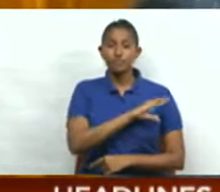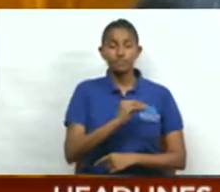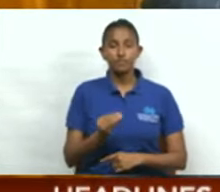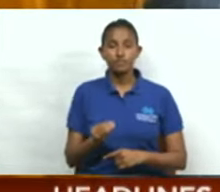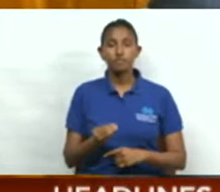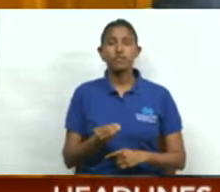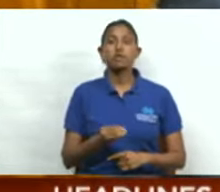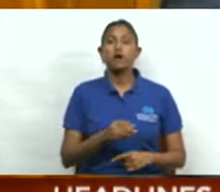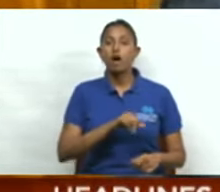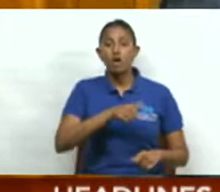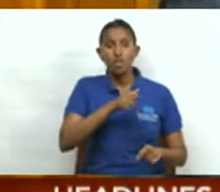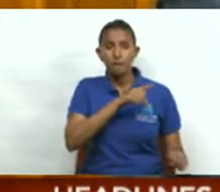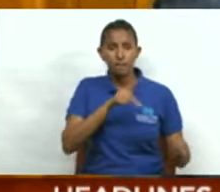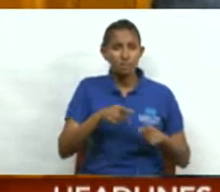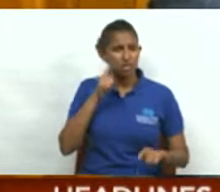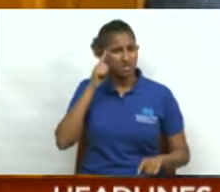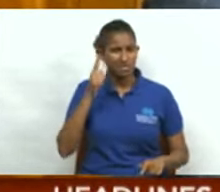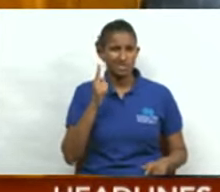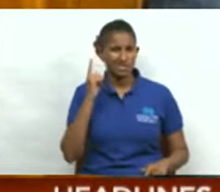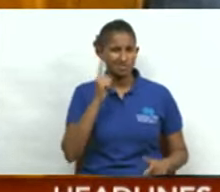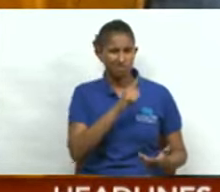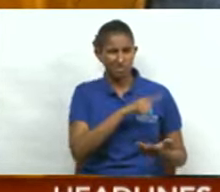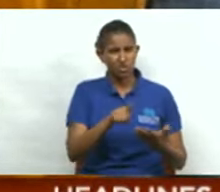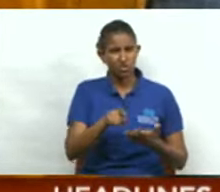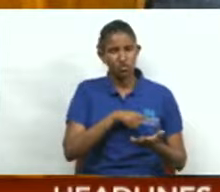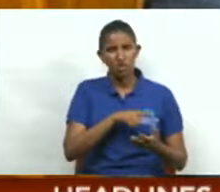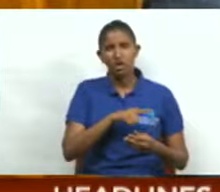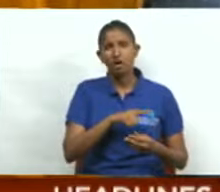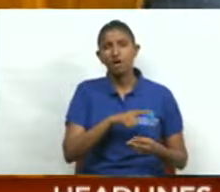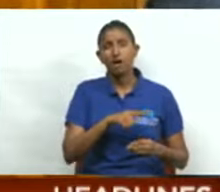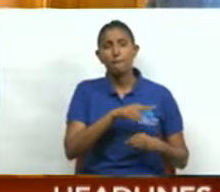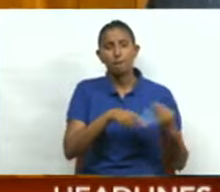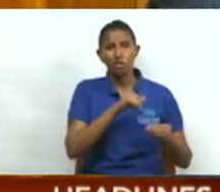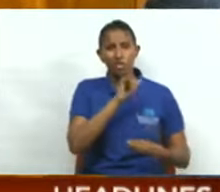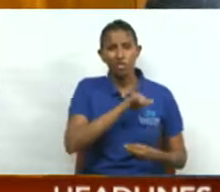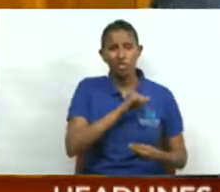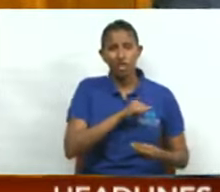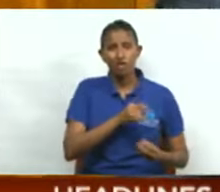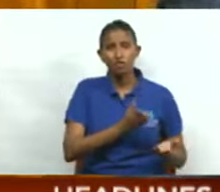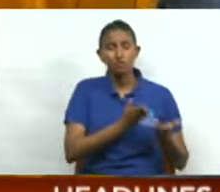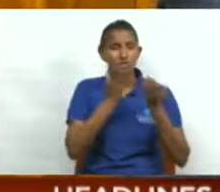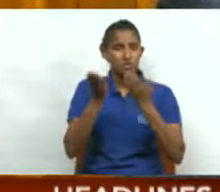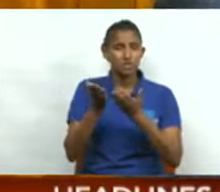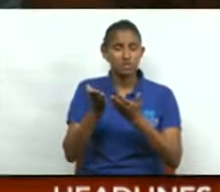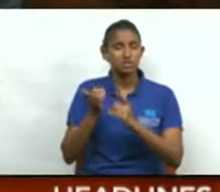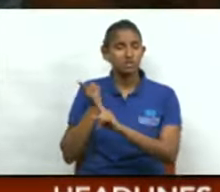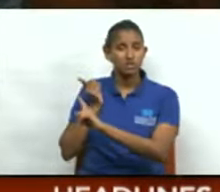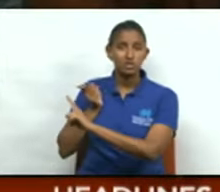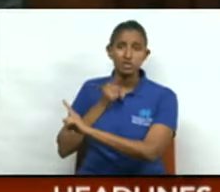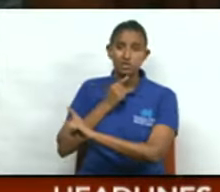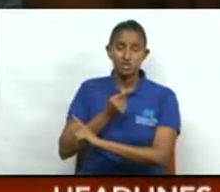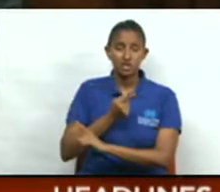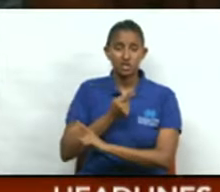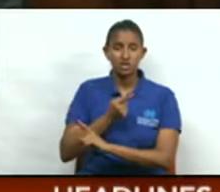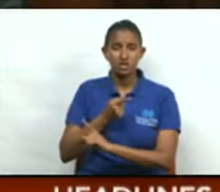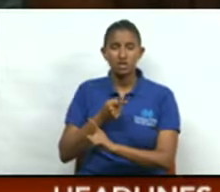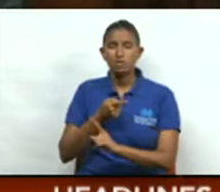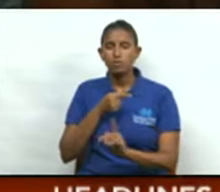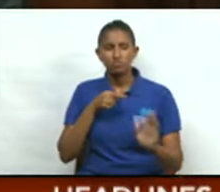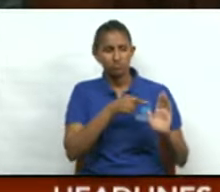shortfall was the Chief Justice, who, in a letter to the Prime Minister, pointed to several issues, including... Our consideration